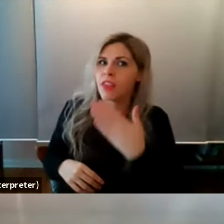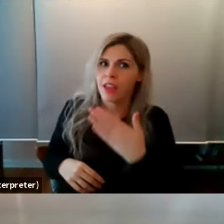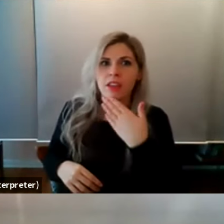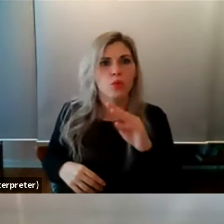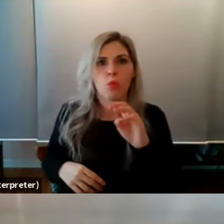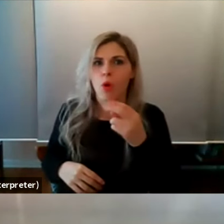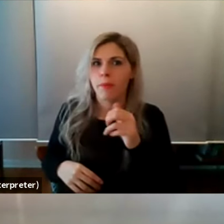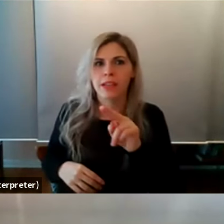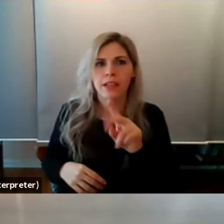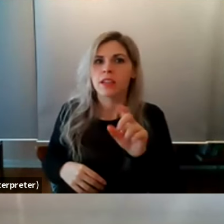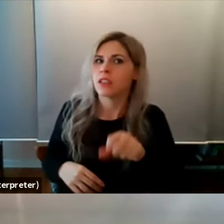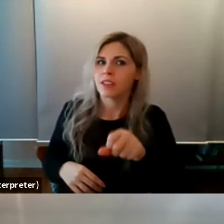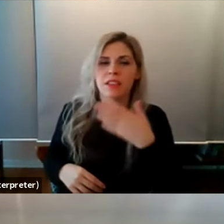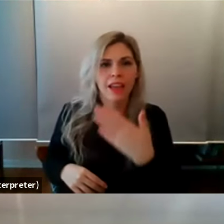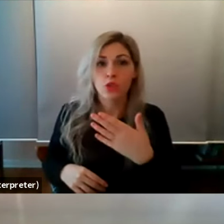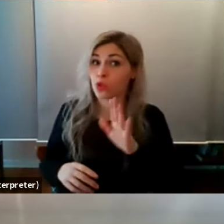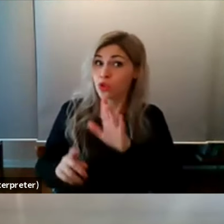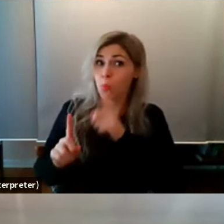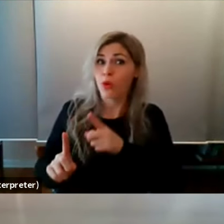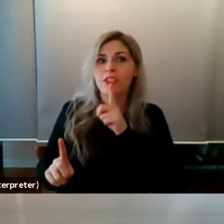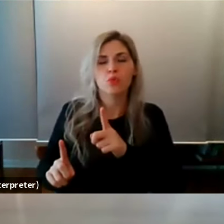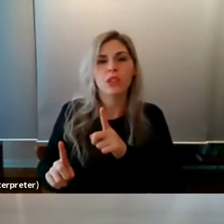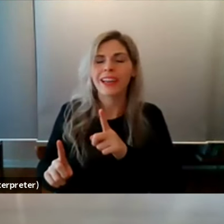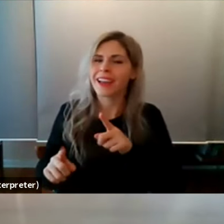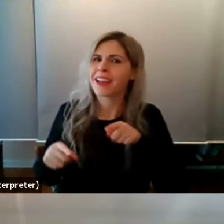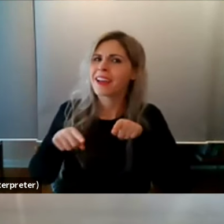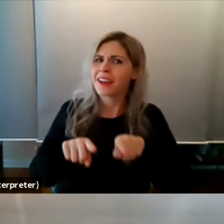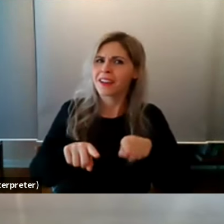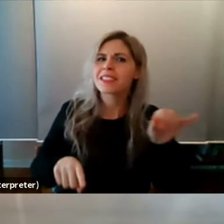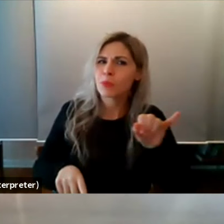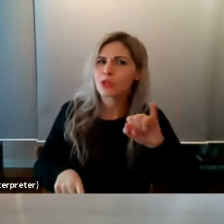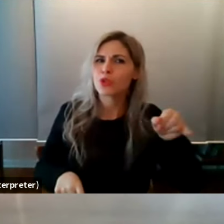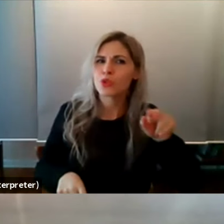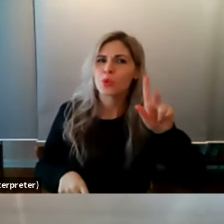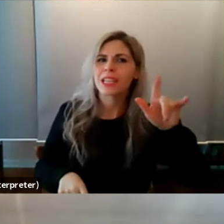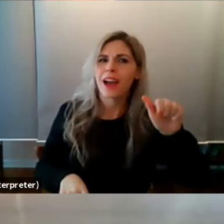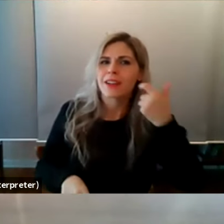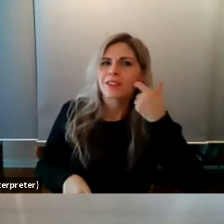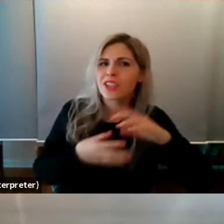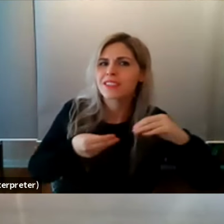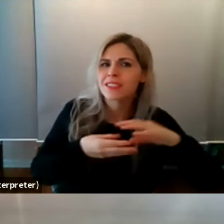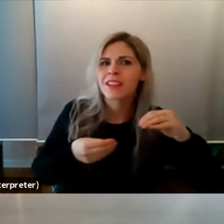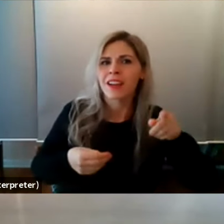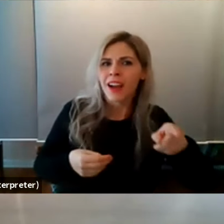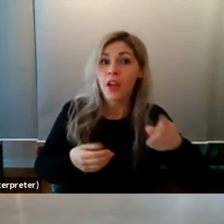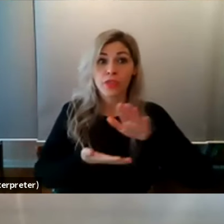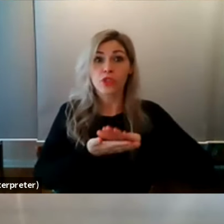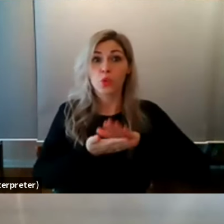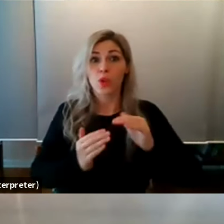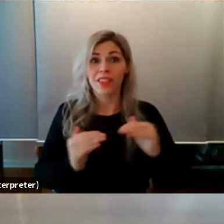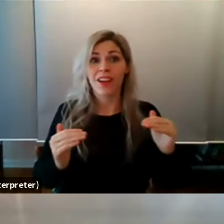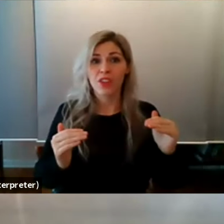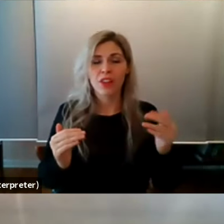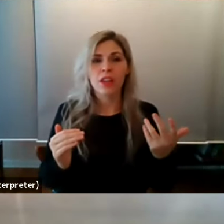that's such a, your point is really parallel to what Julia had been talking about, that at the school level, you need